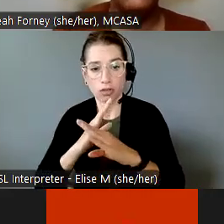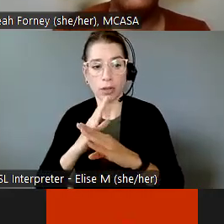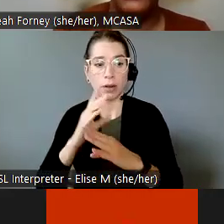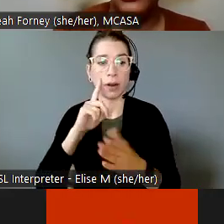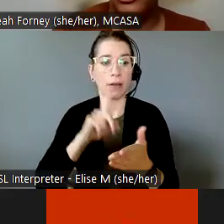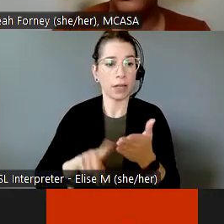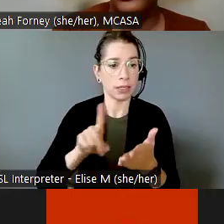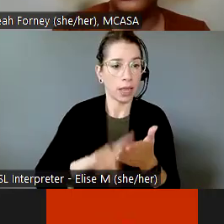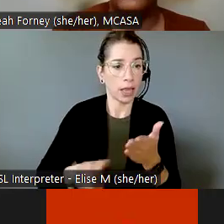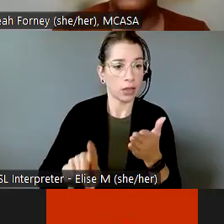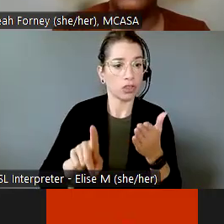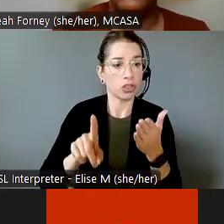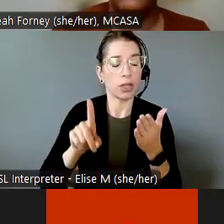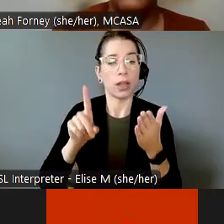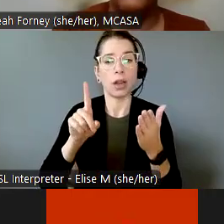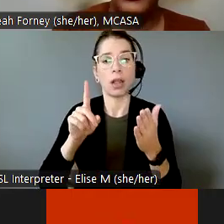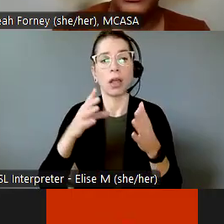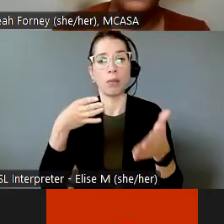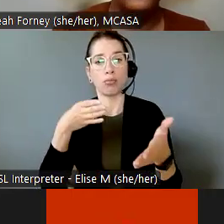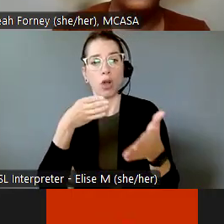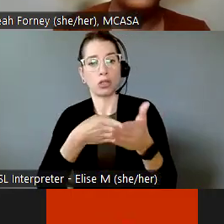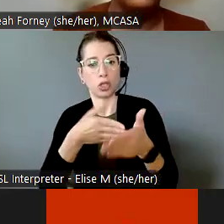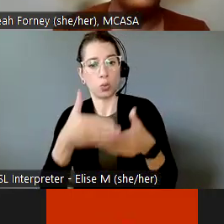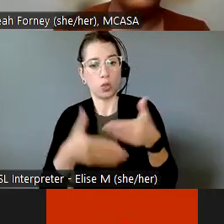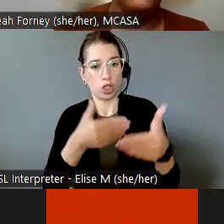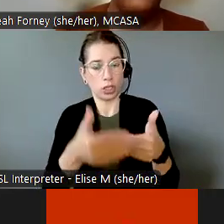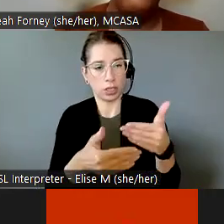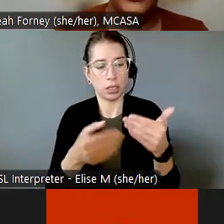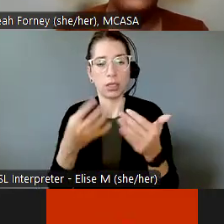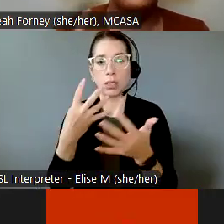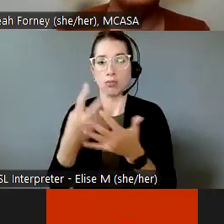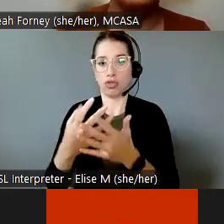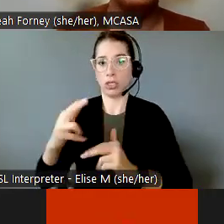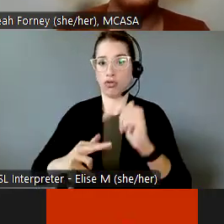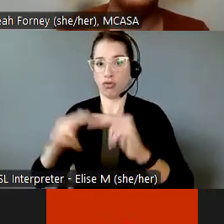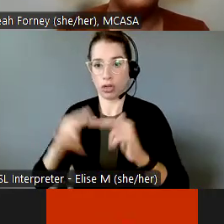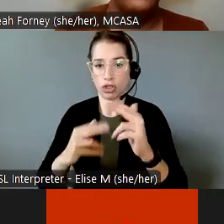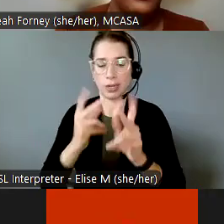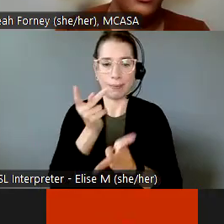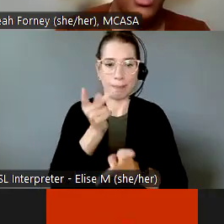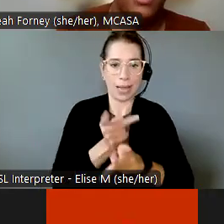investigation, prosecution, prison construction, maintenance,